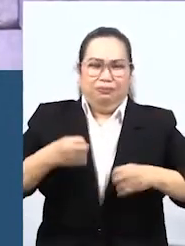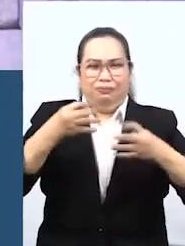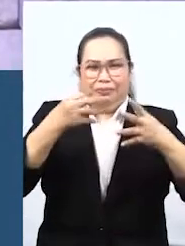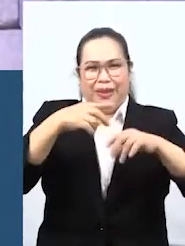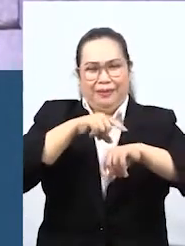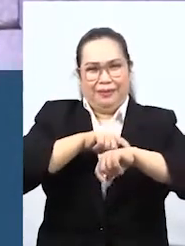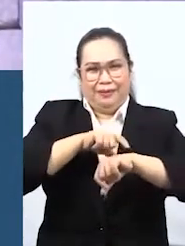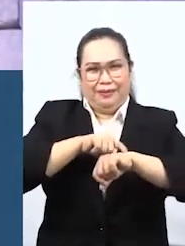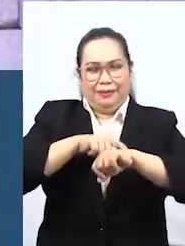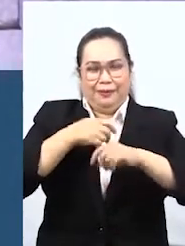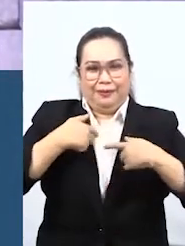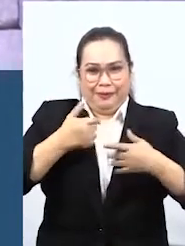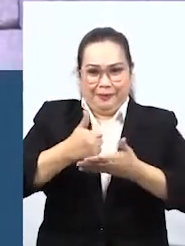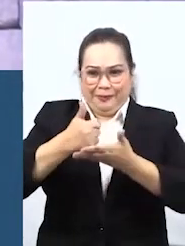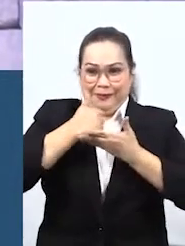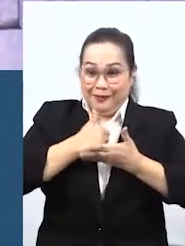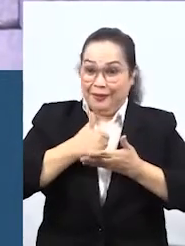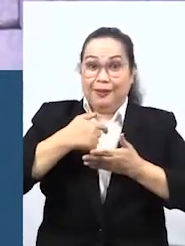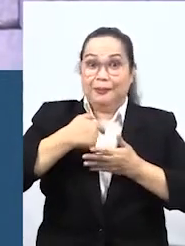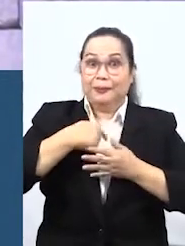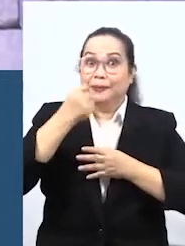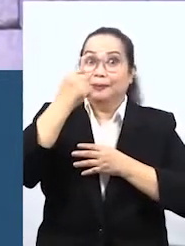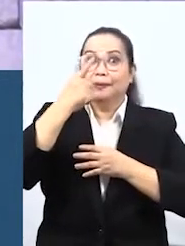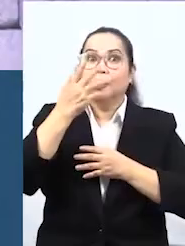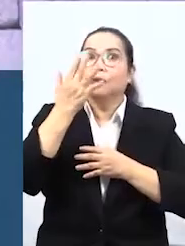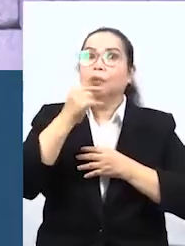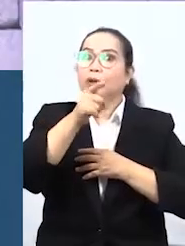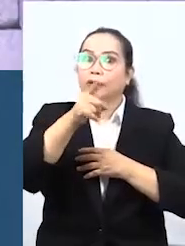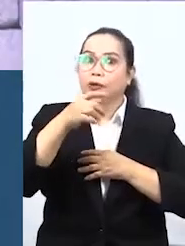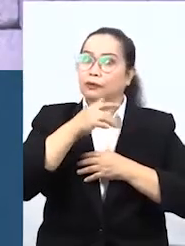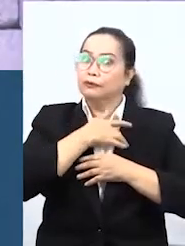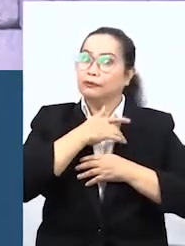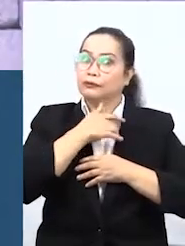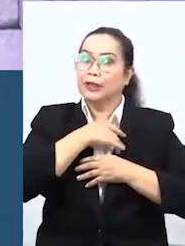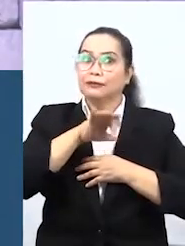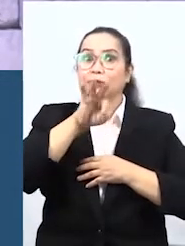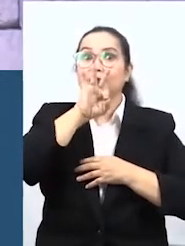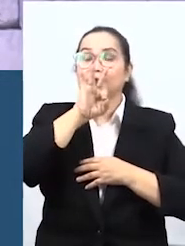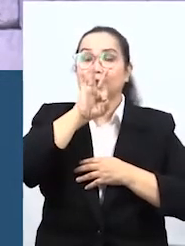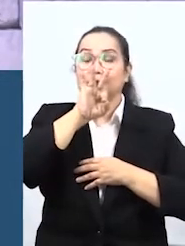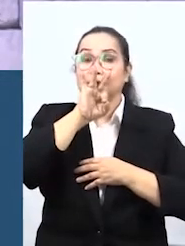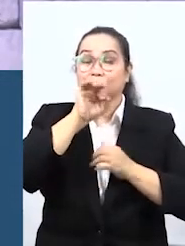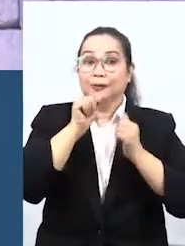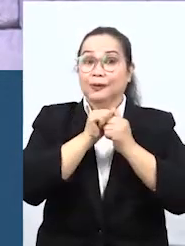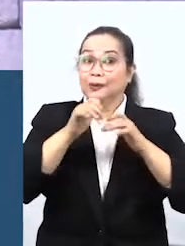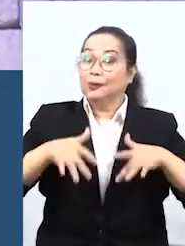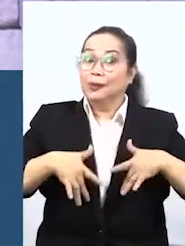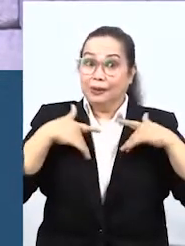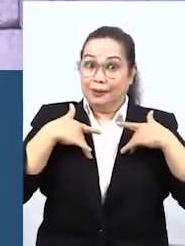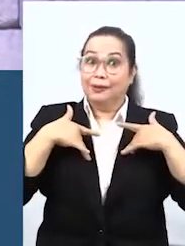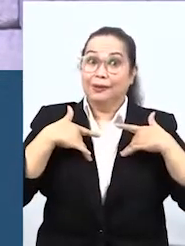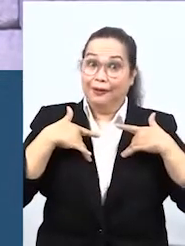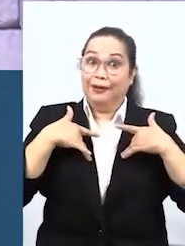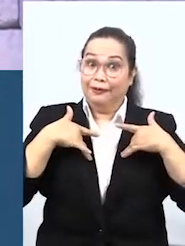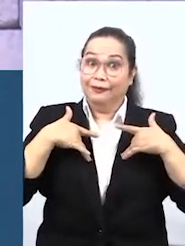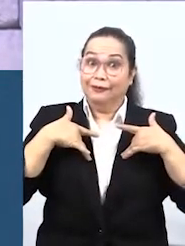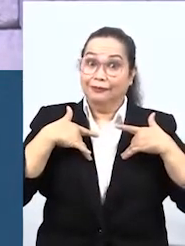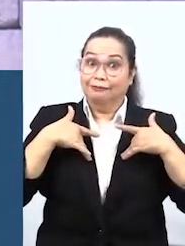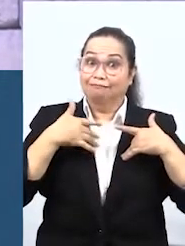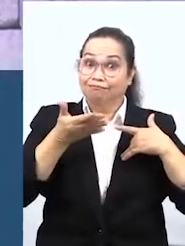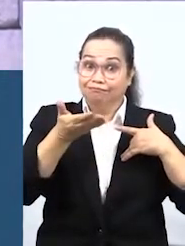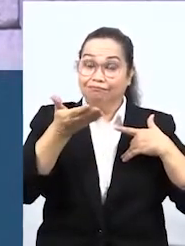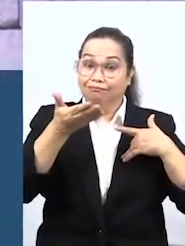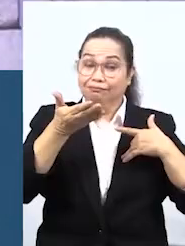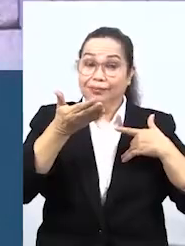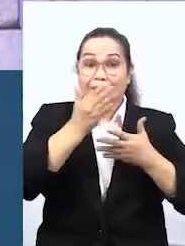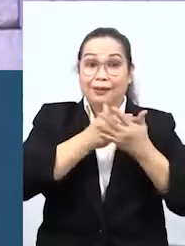times helping us understand Why feel so frustrated with life sometimes And why we're